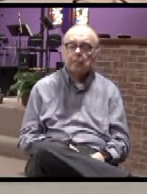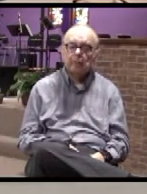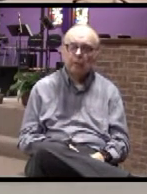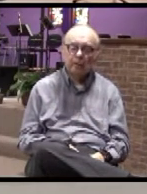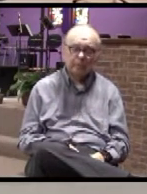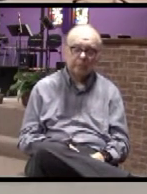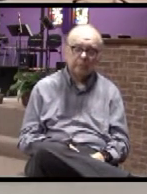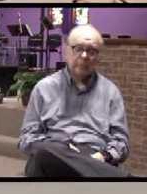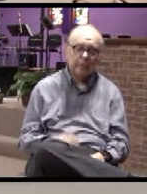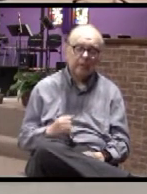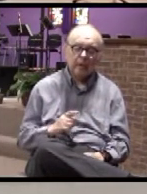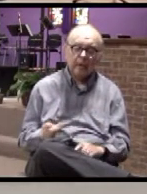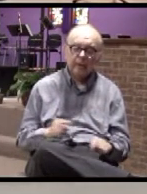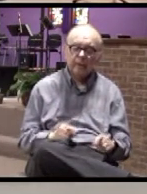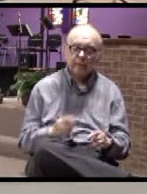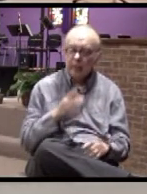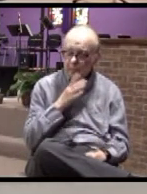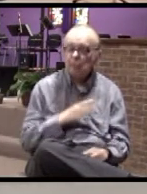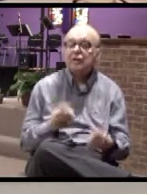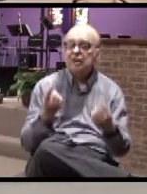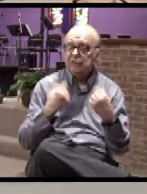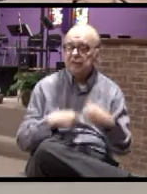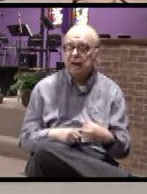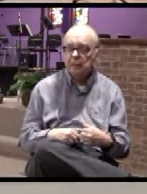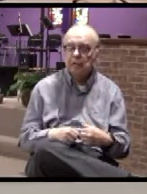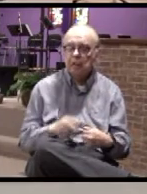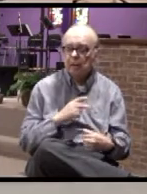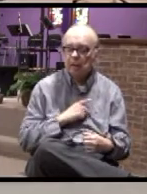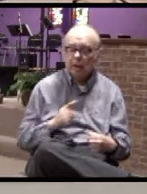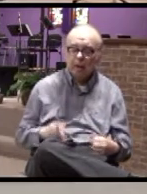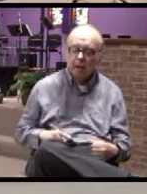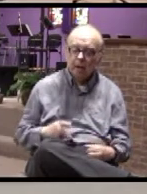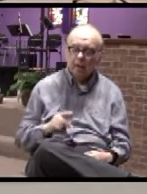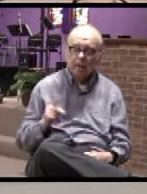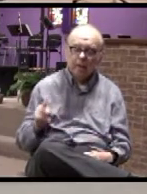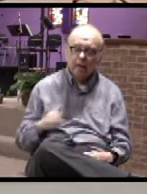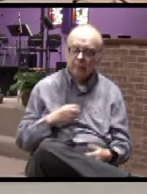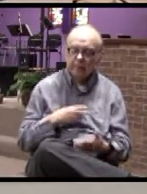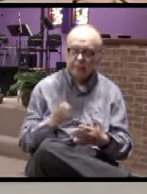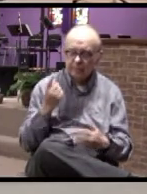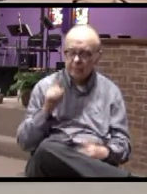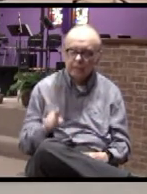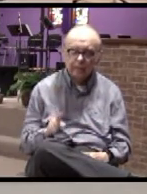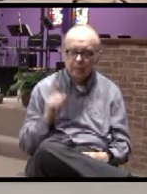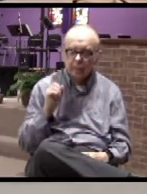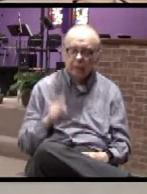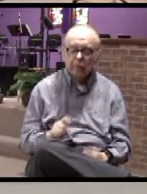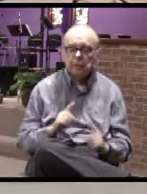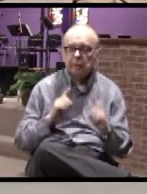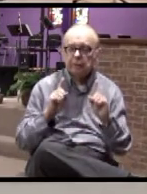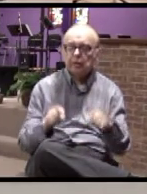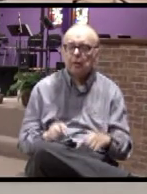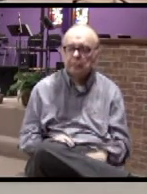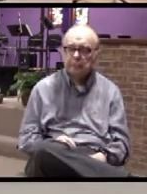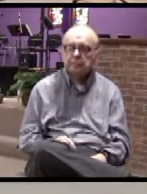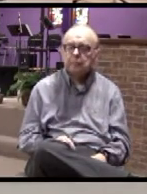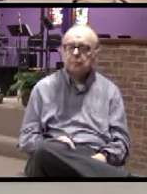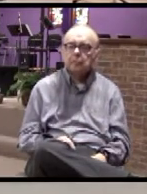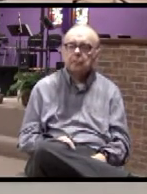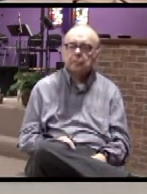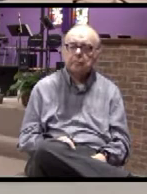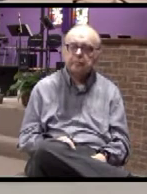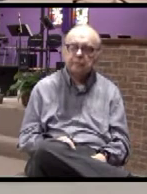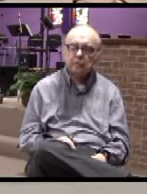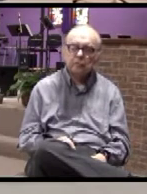They did, and she came. Because if the king ever sent for you, you must go.